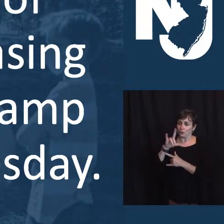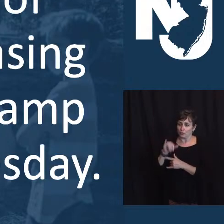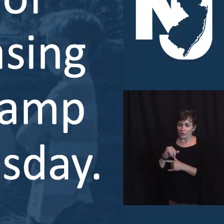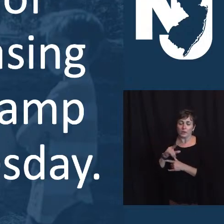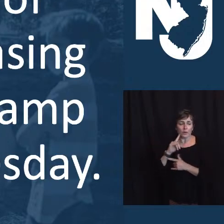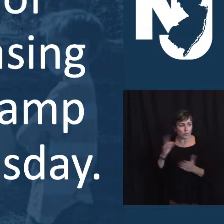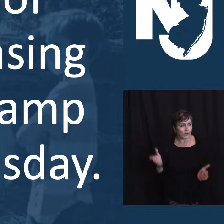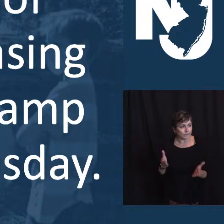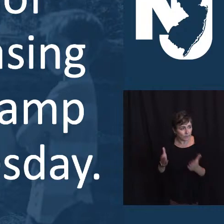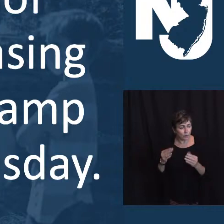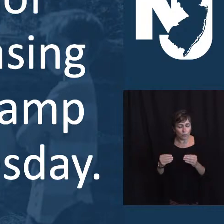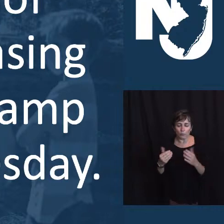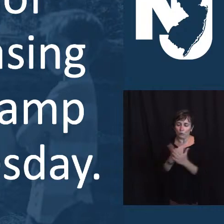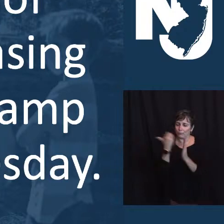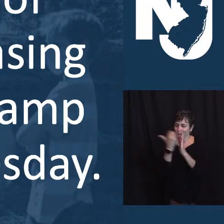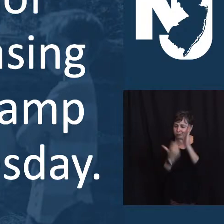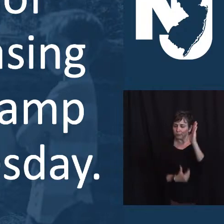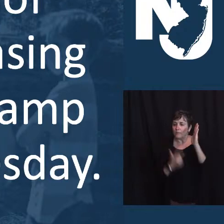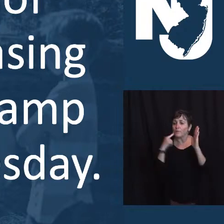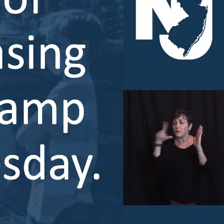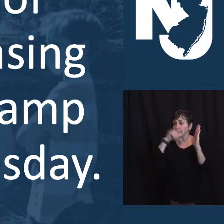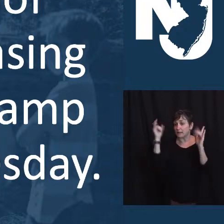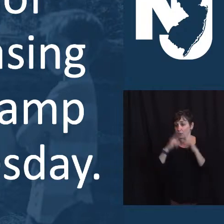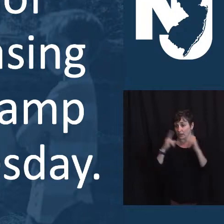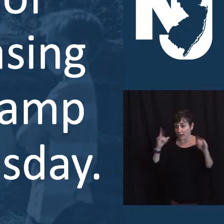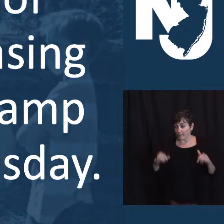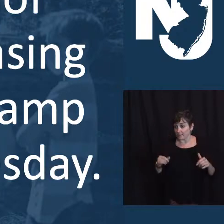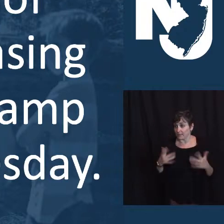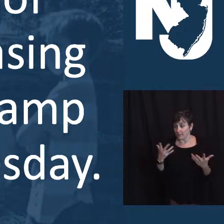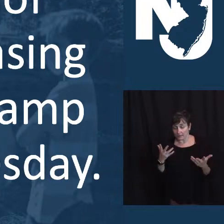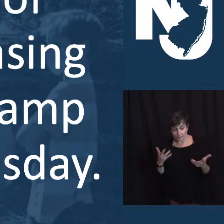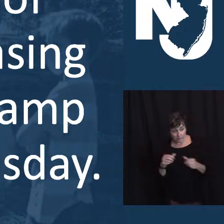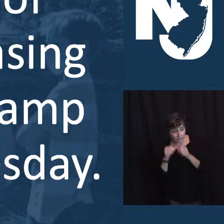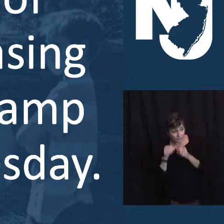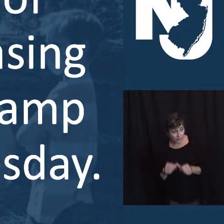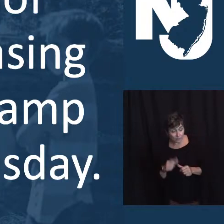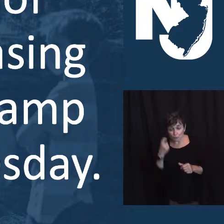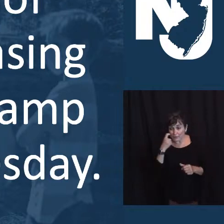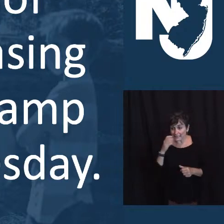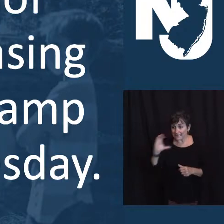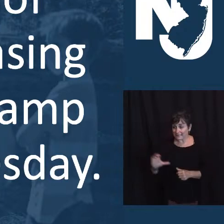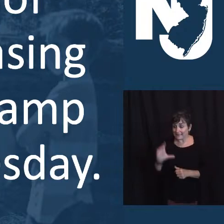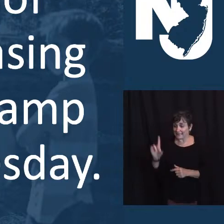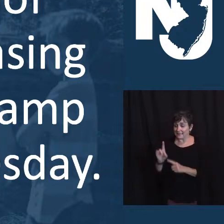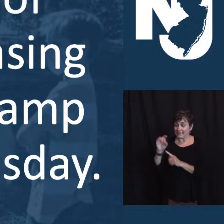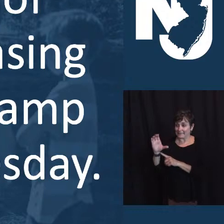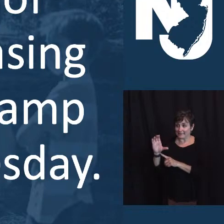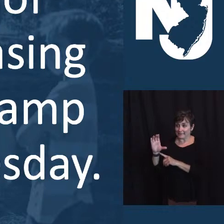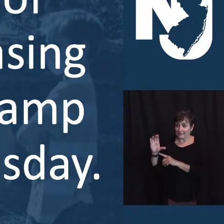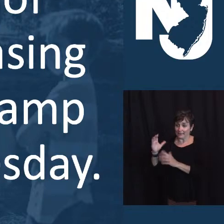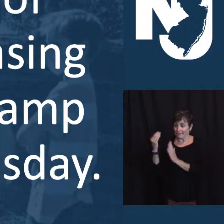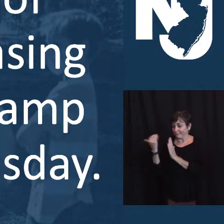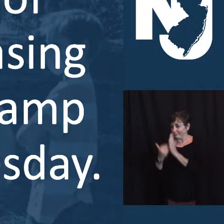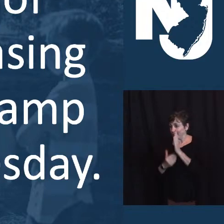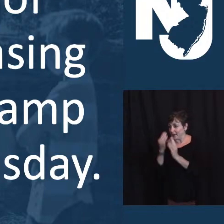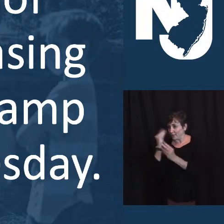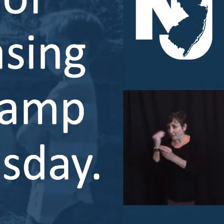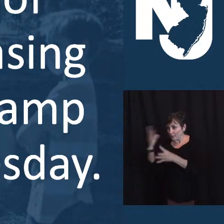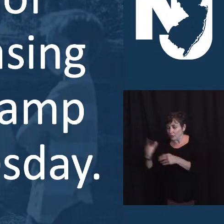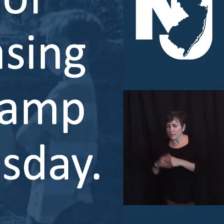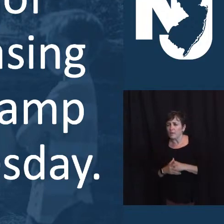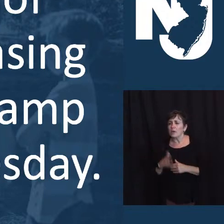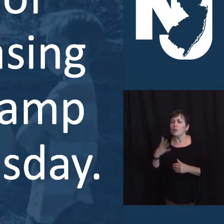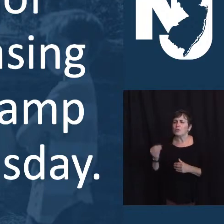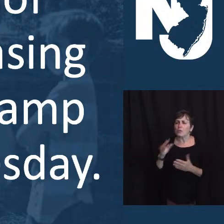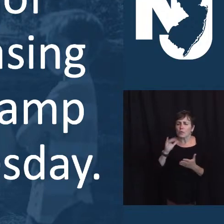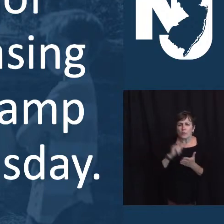summer camps. These changes are being made pursuant to recent CDC updates. This guidance, I think, Judy, will be released